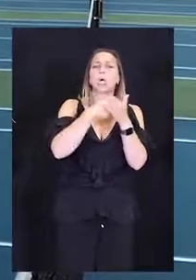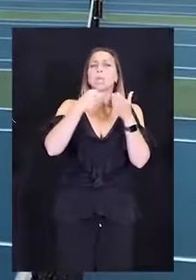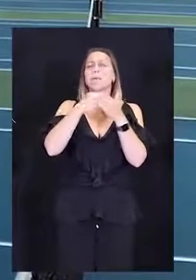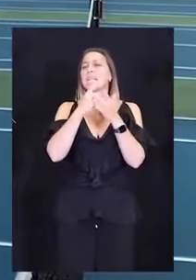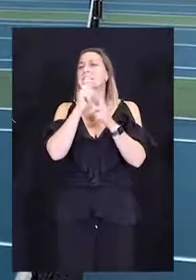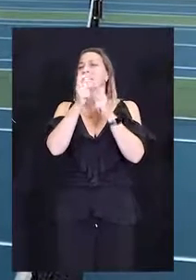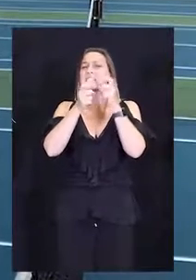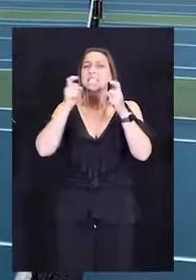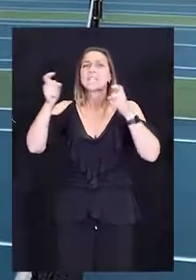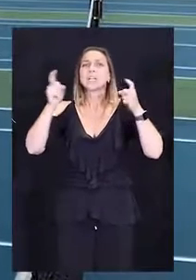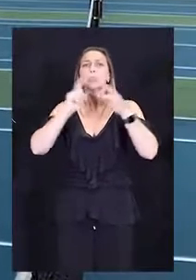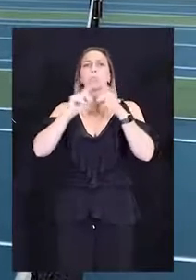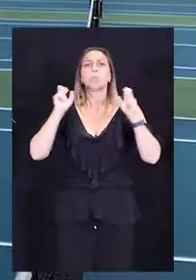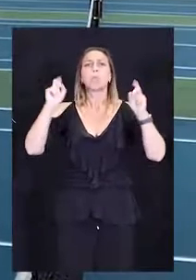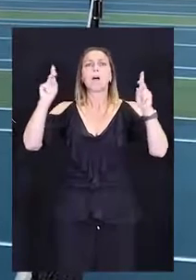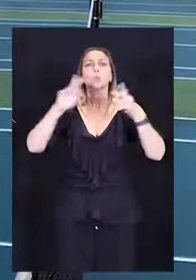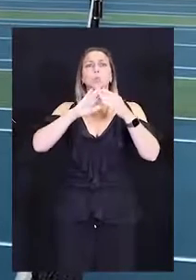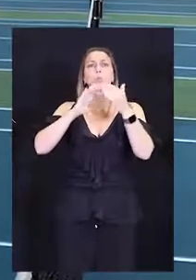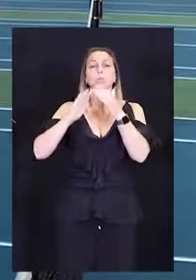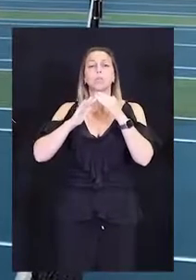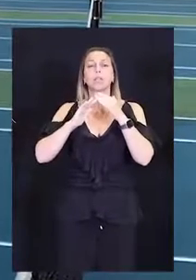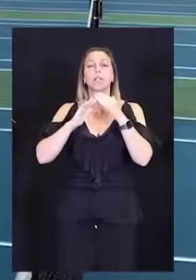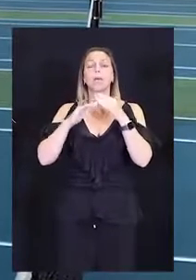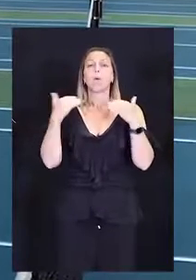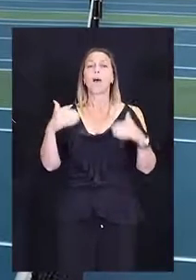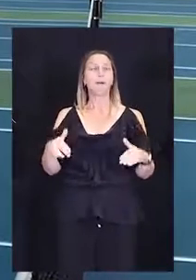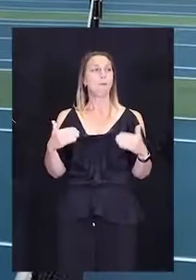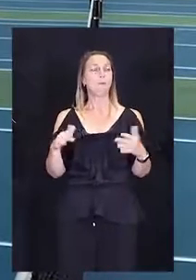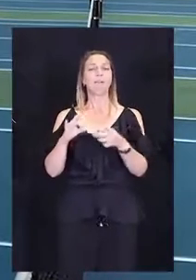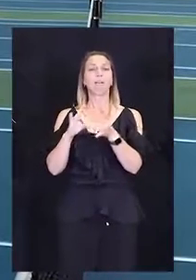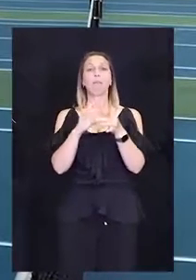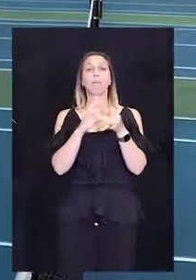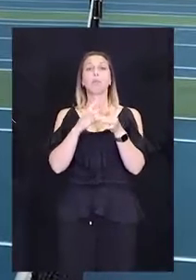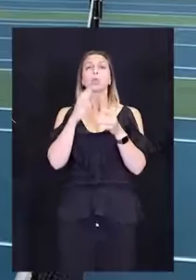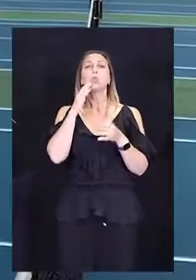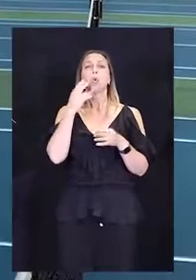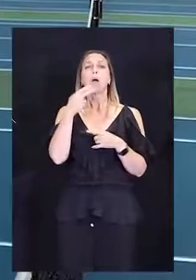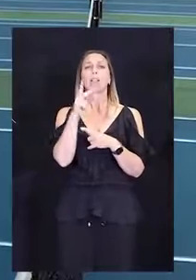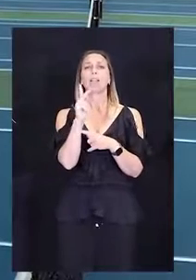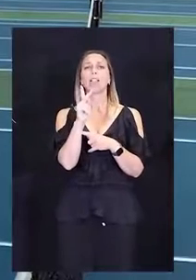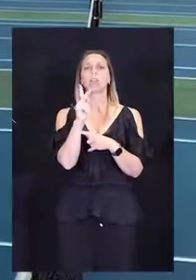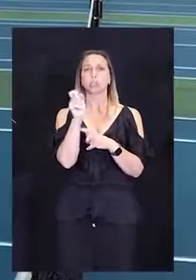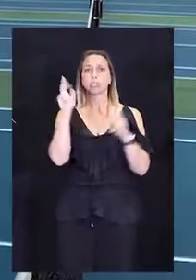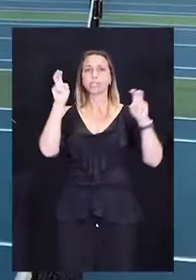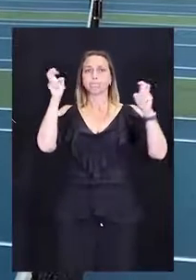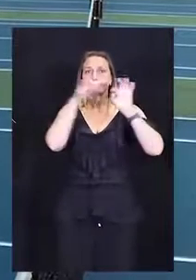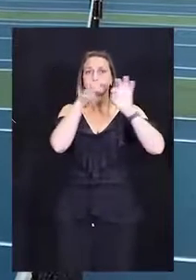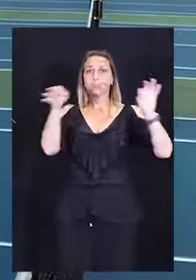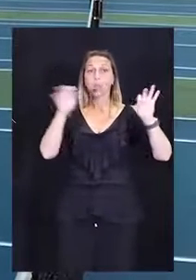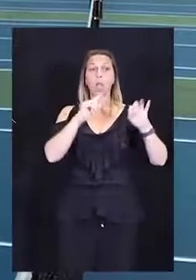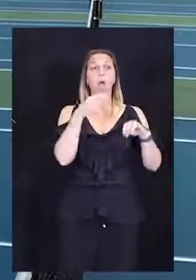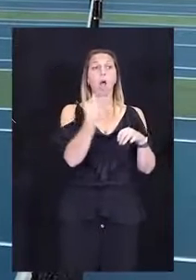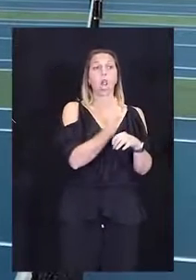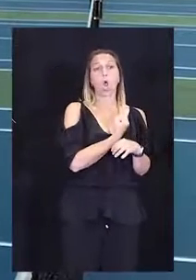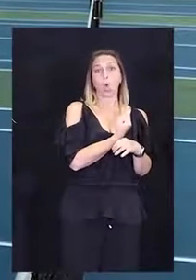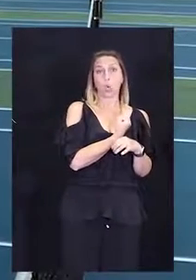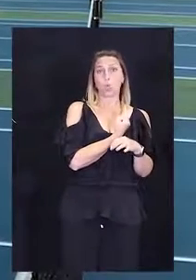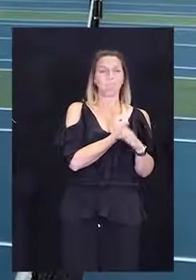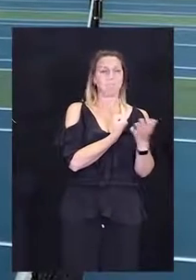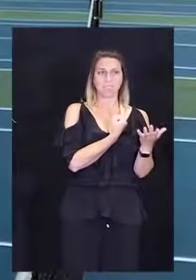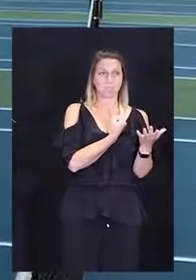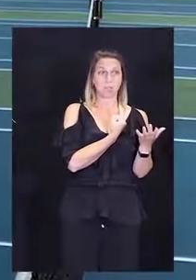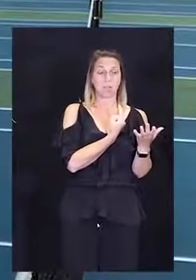and uncertainty, our unity has been truly incredible. Helen Keller expressed it quite simply, "Alone, we can do so